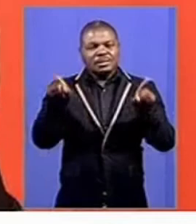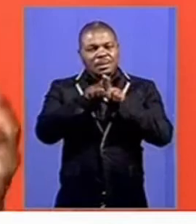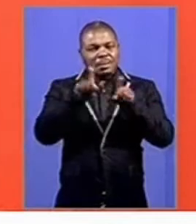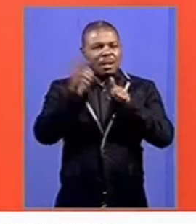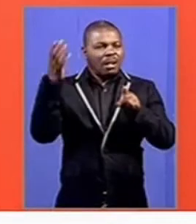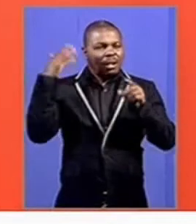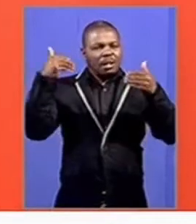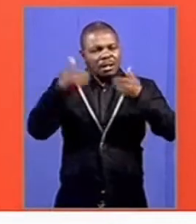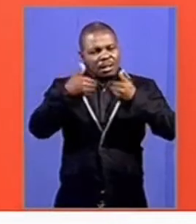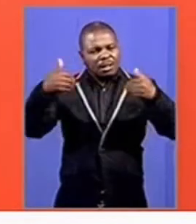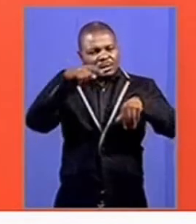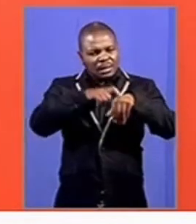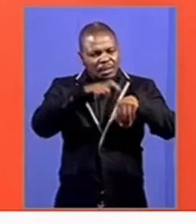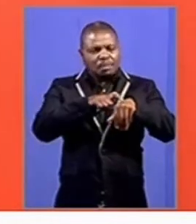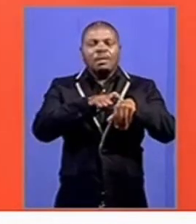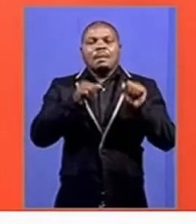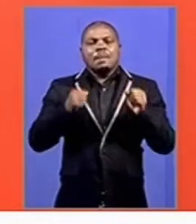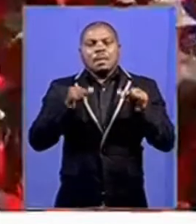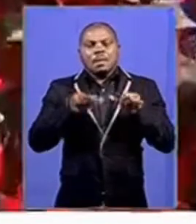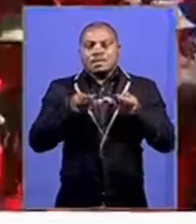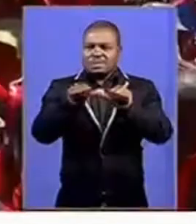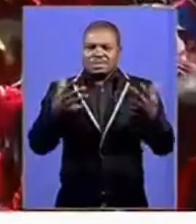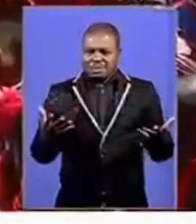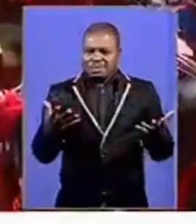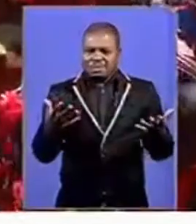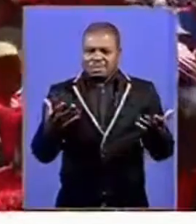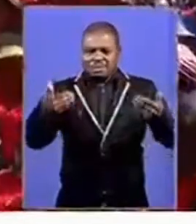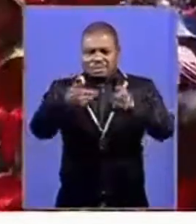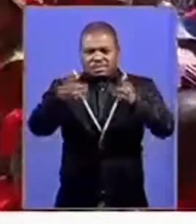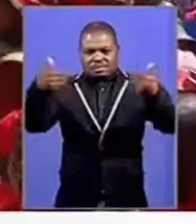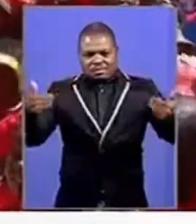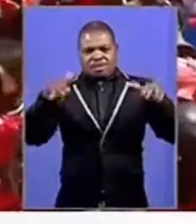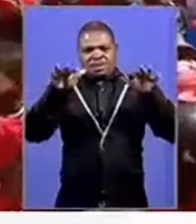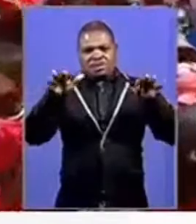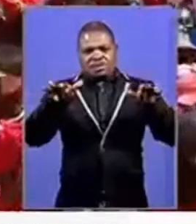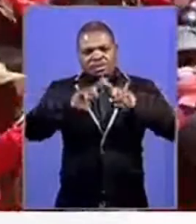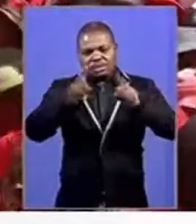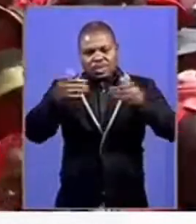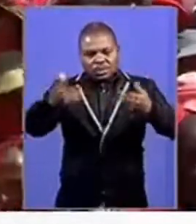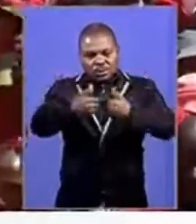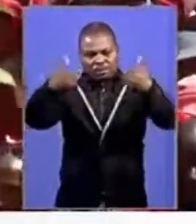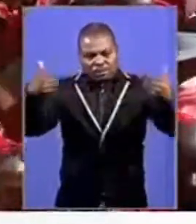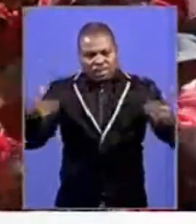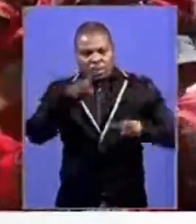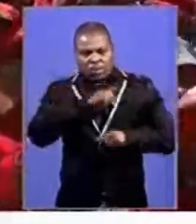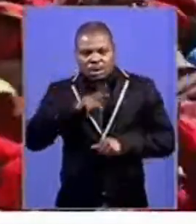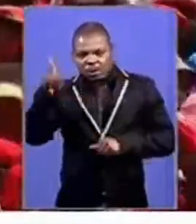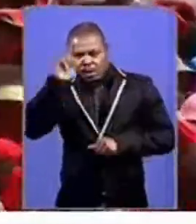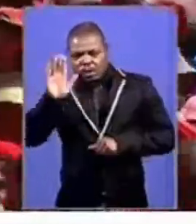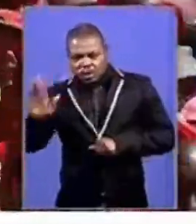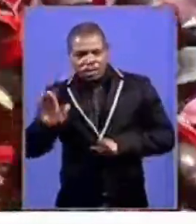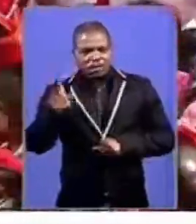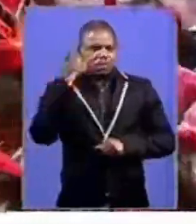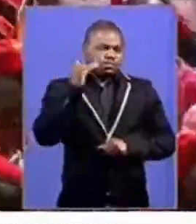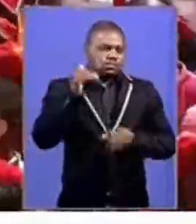special development program of apartheid, which is of dividing our people on the basis of color. But